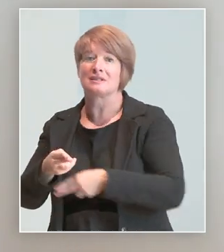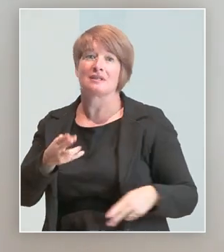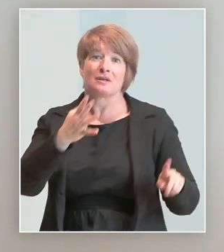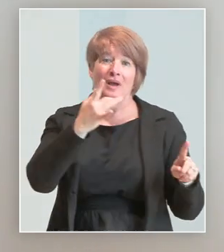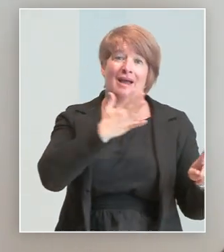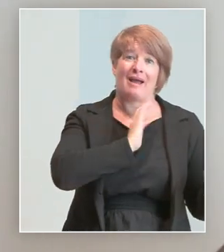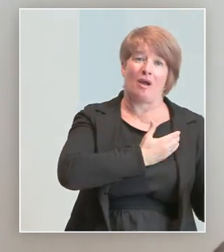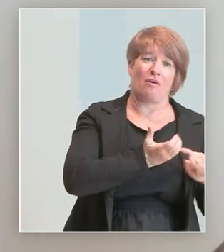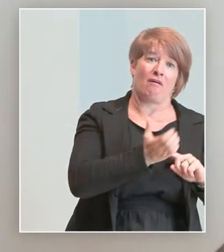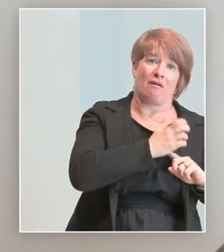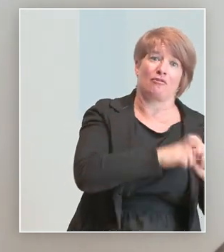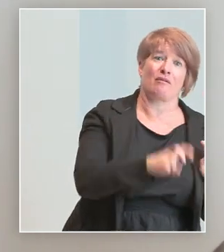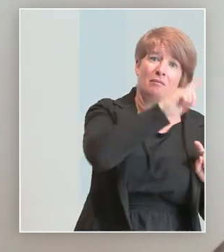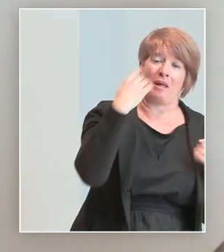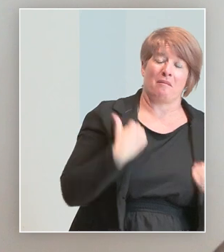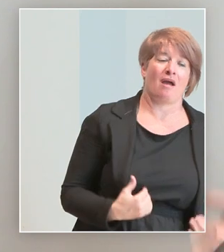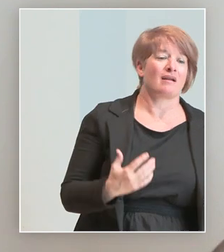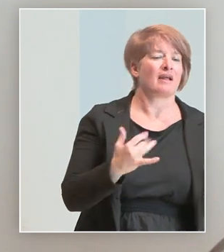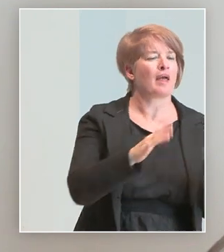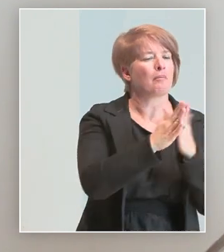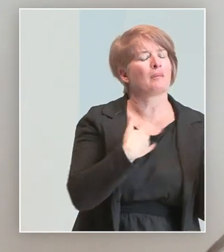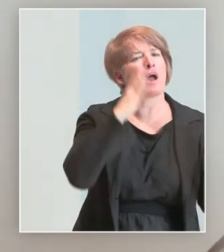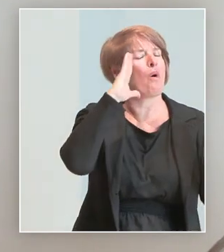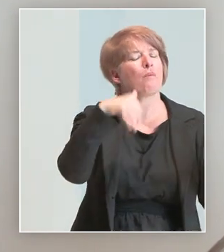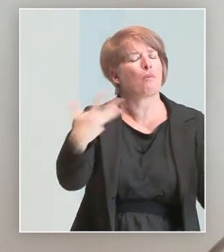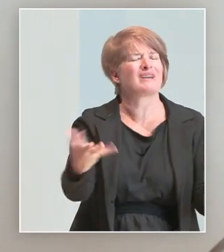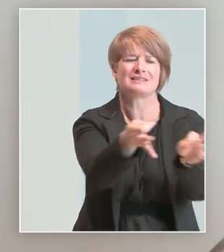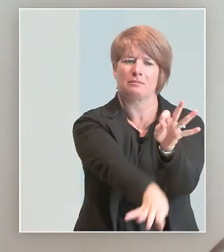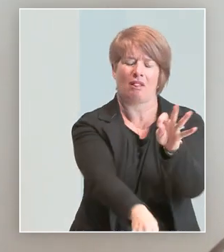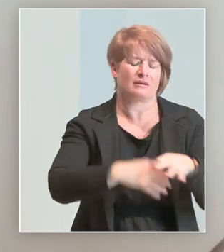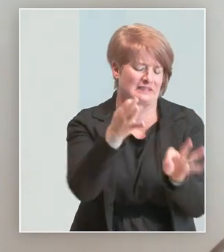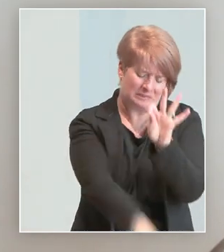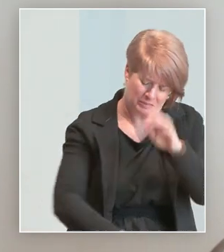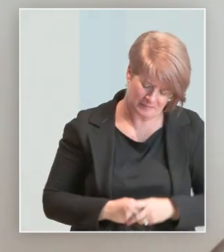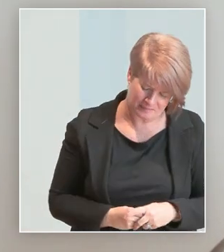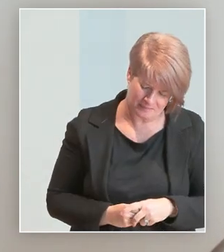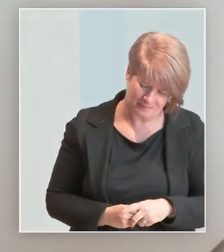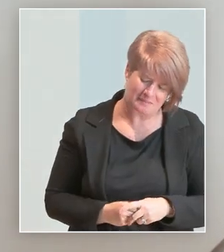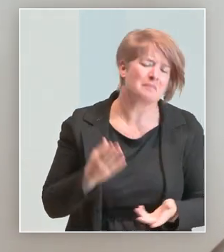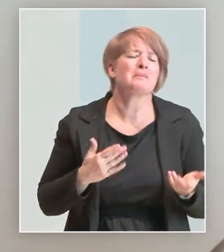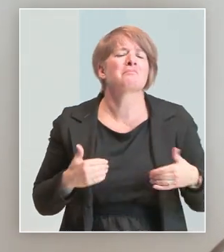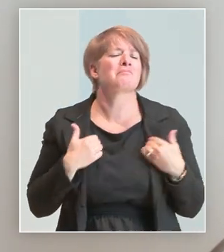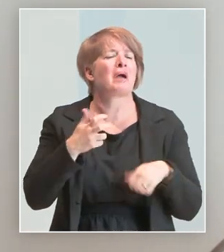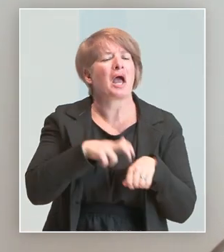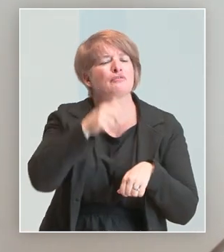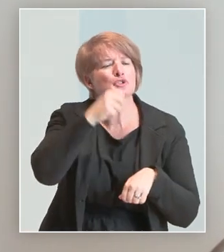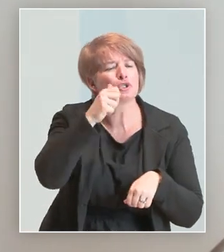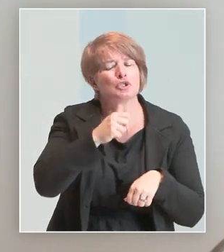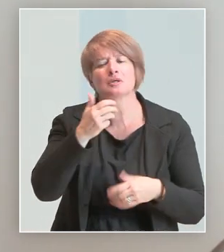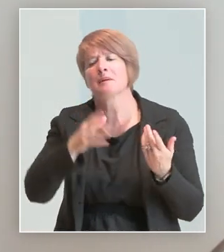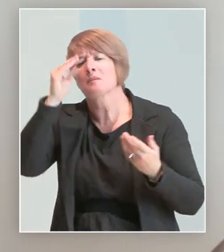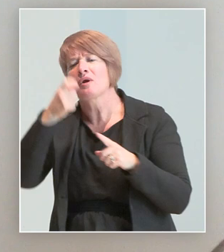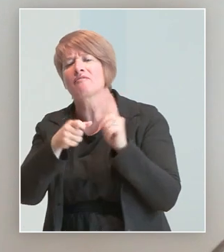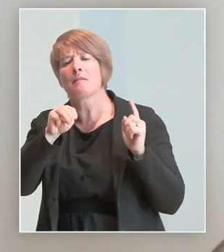black body, my hope for the book was as simple as this. Perhaps a little Irish girl, maybe a boy in